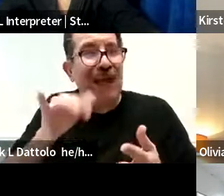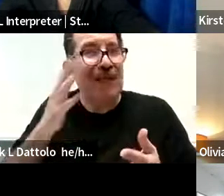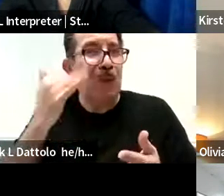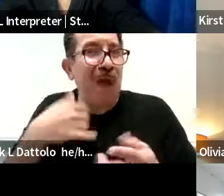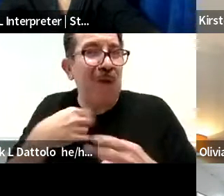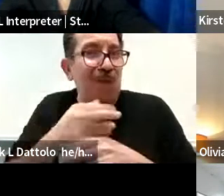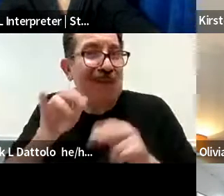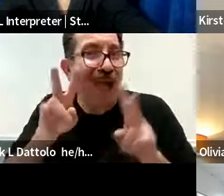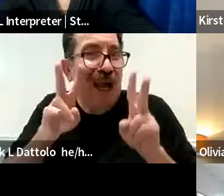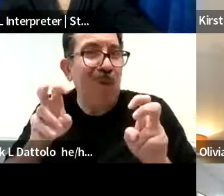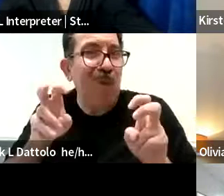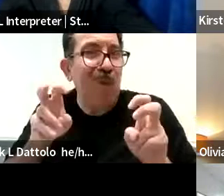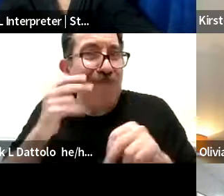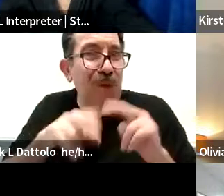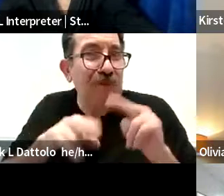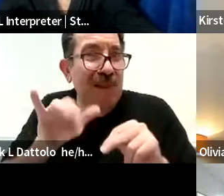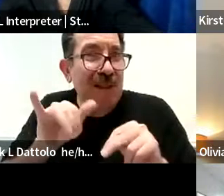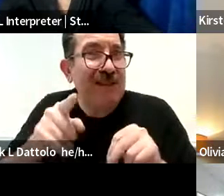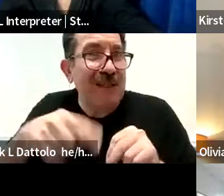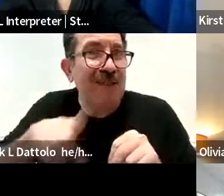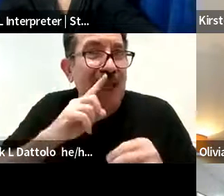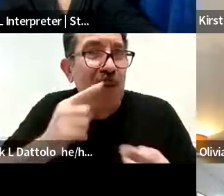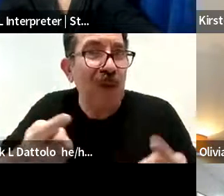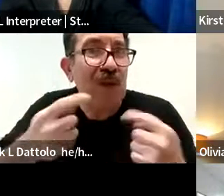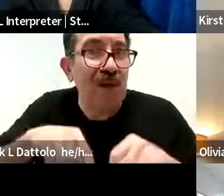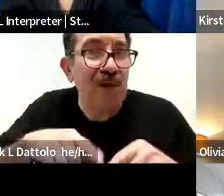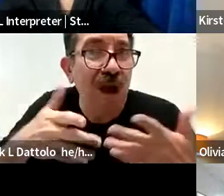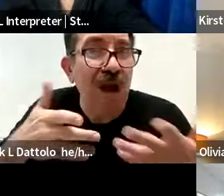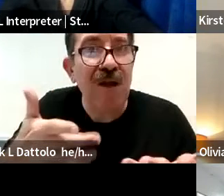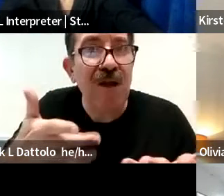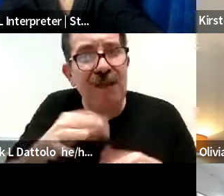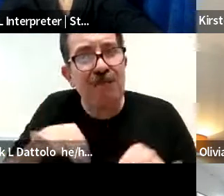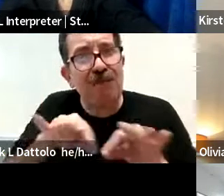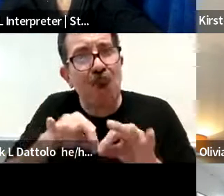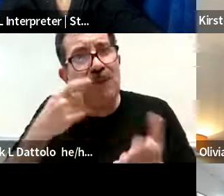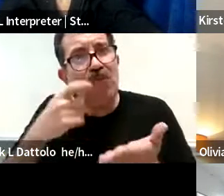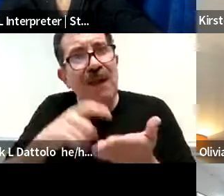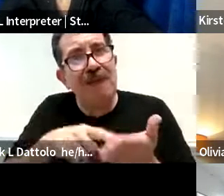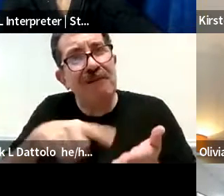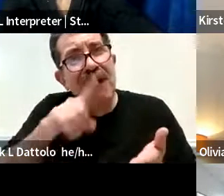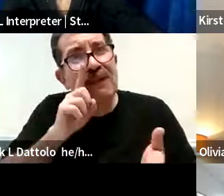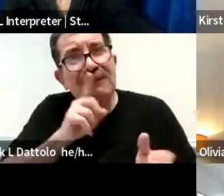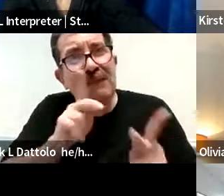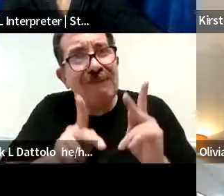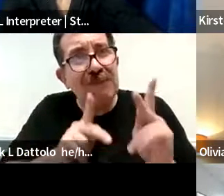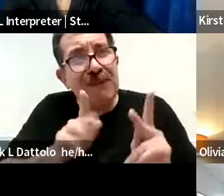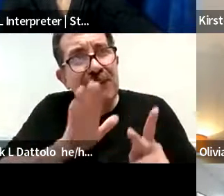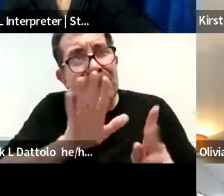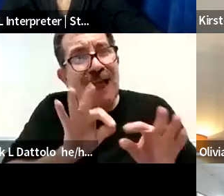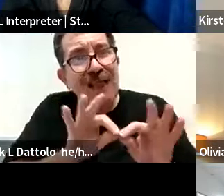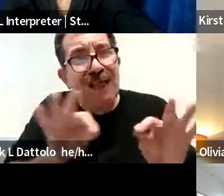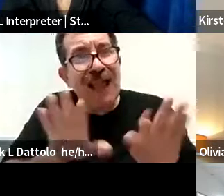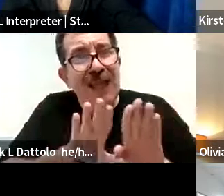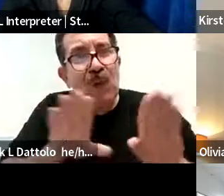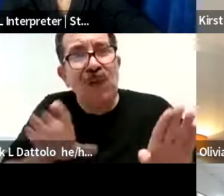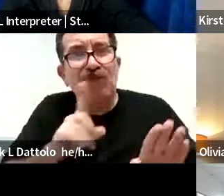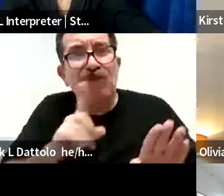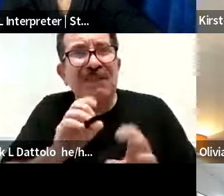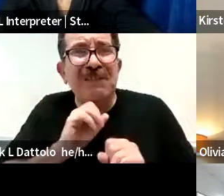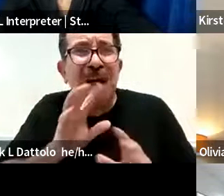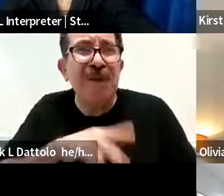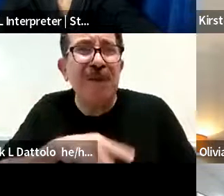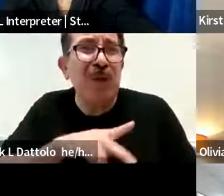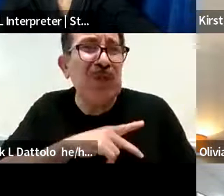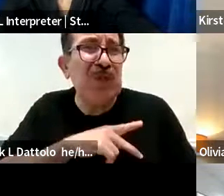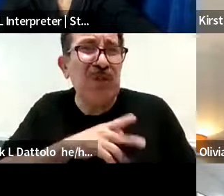language, of course, we're going to be in the signing group, but that's why I say if you build it, they will come. It's important to recognize that